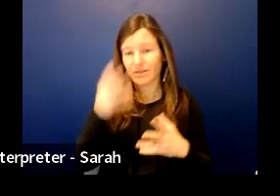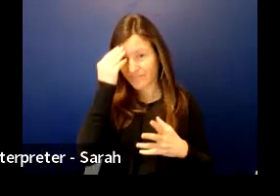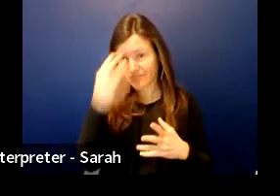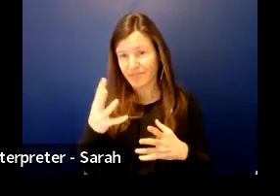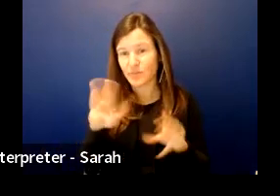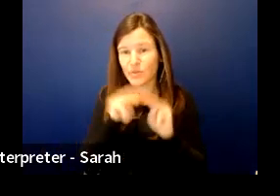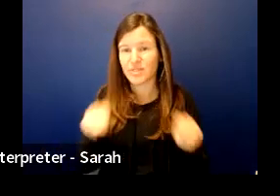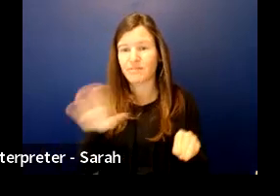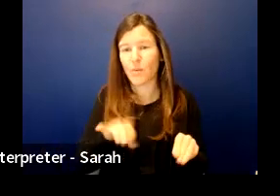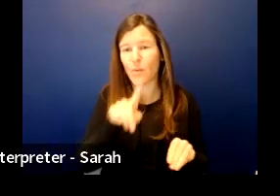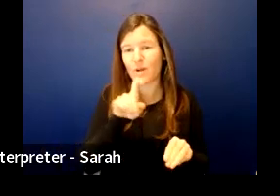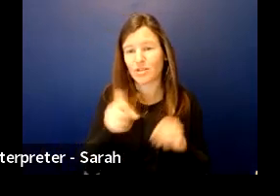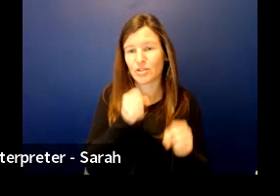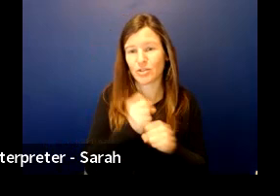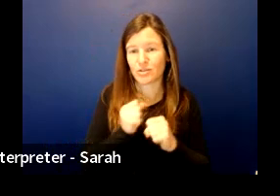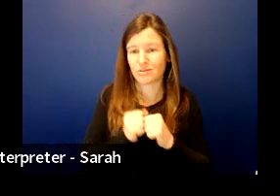to 130.